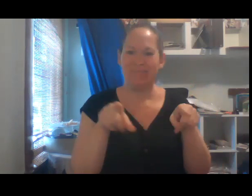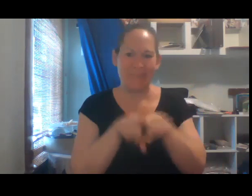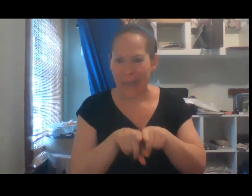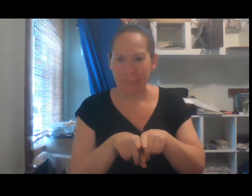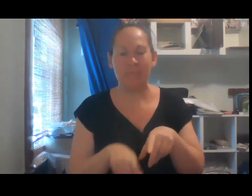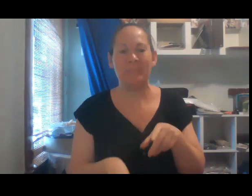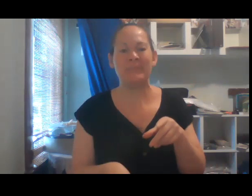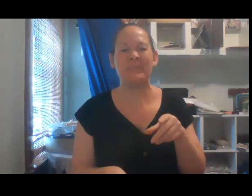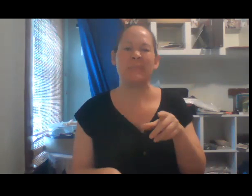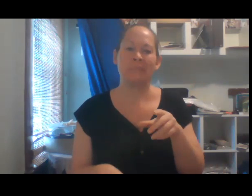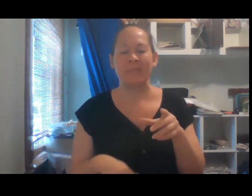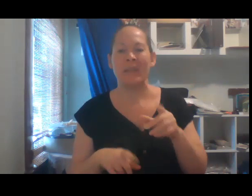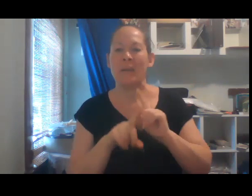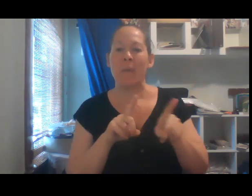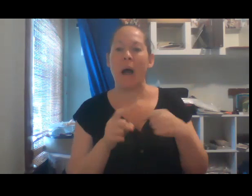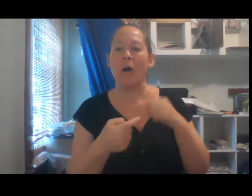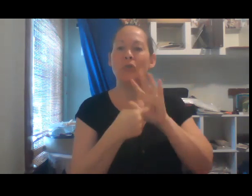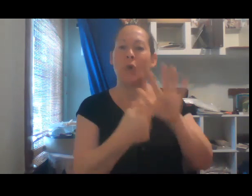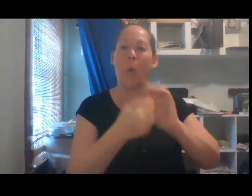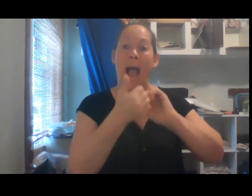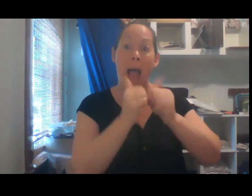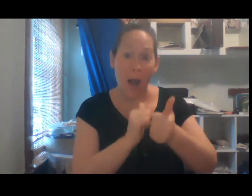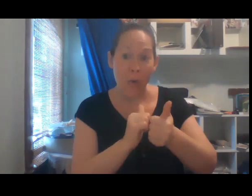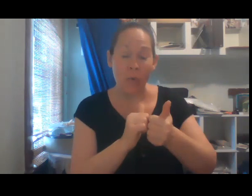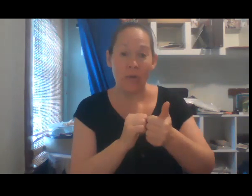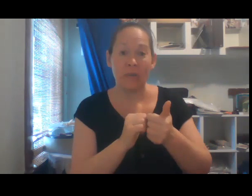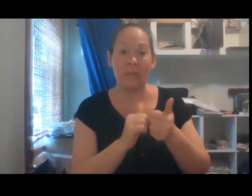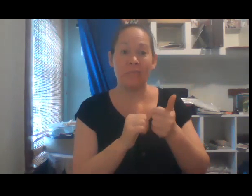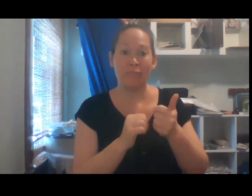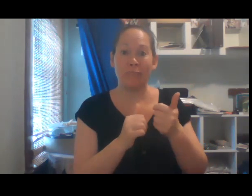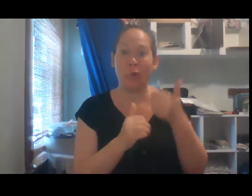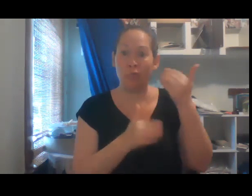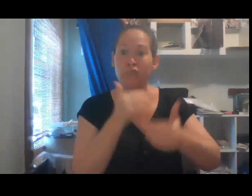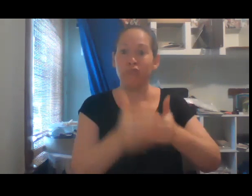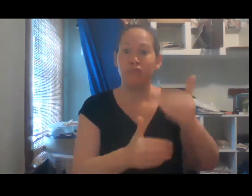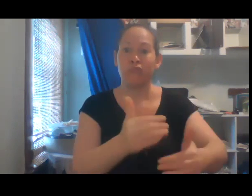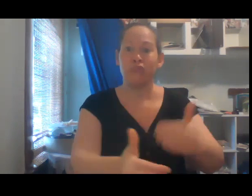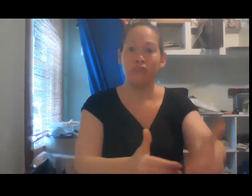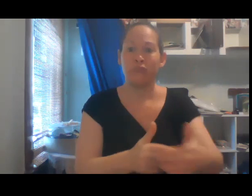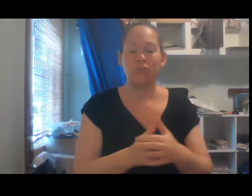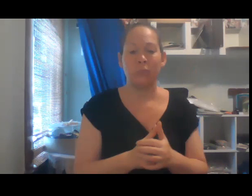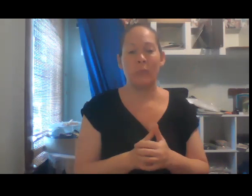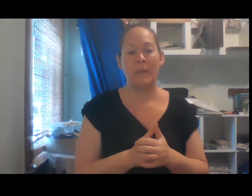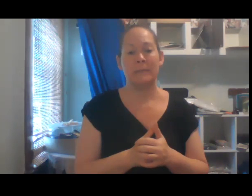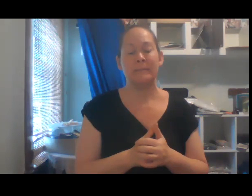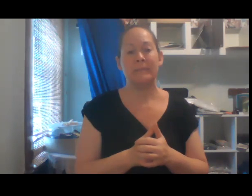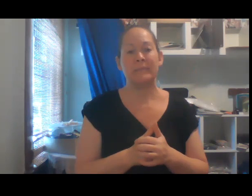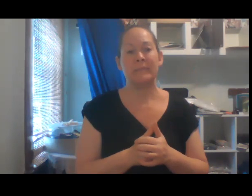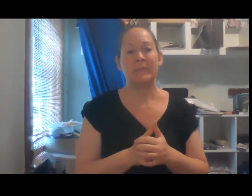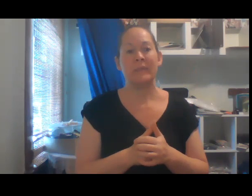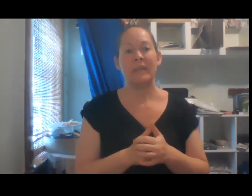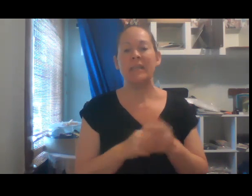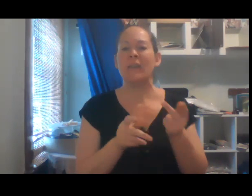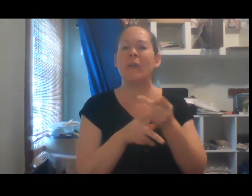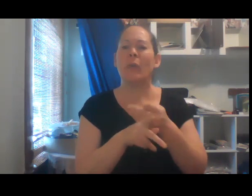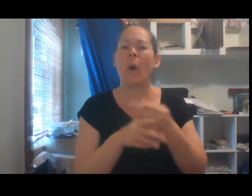model. But I want to show you how we can make this work for solving for K, and